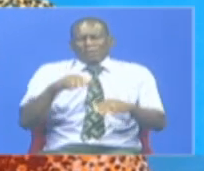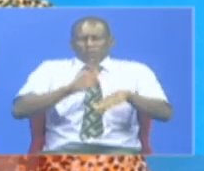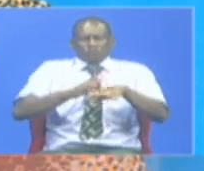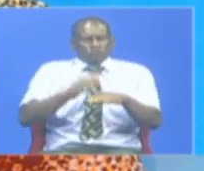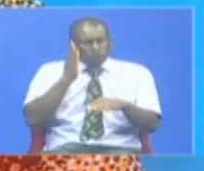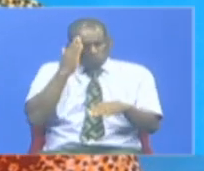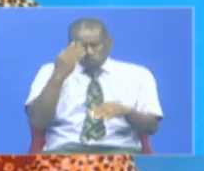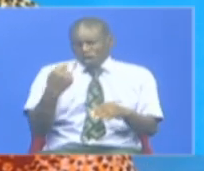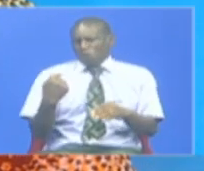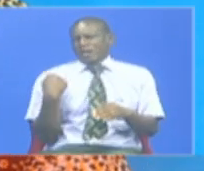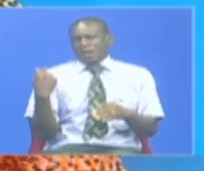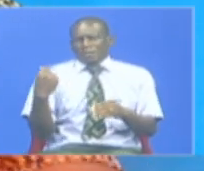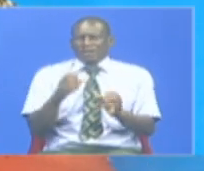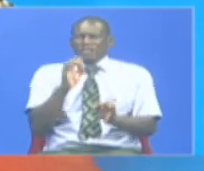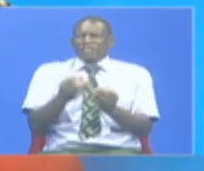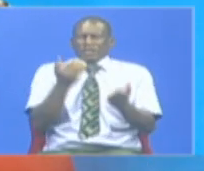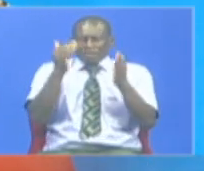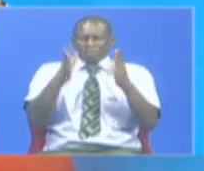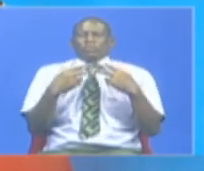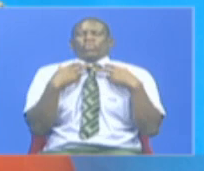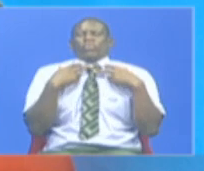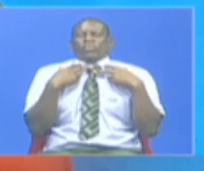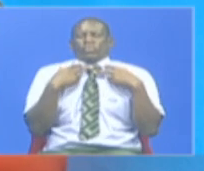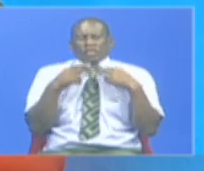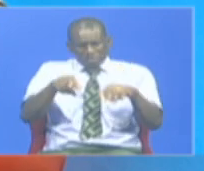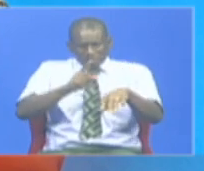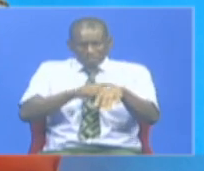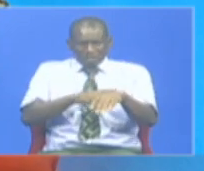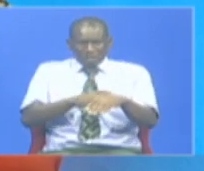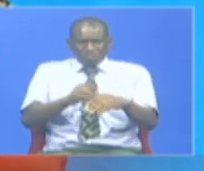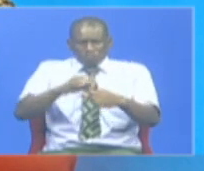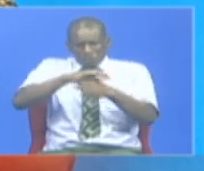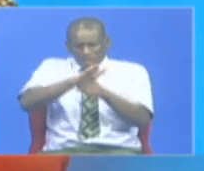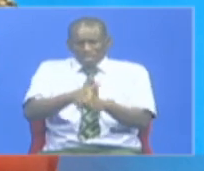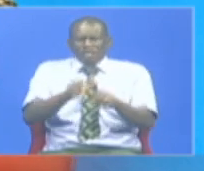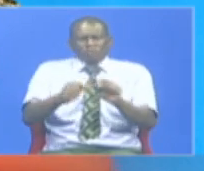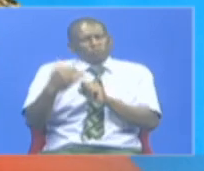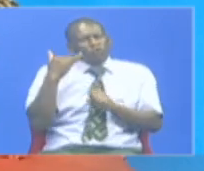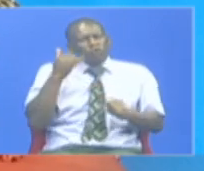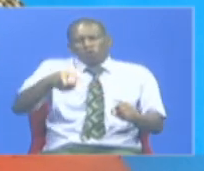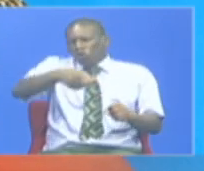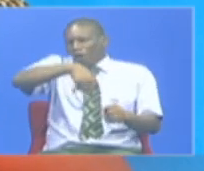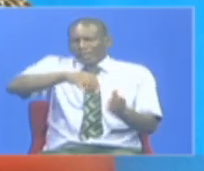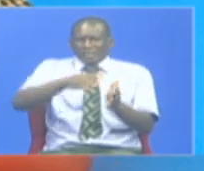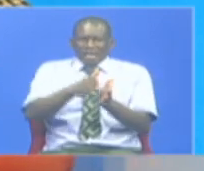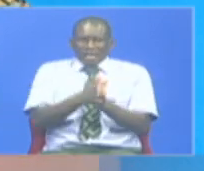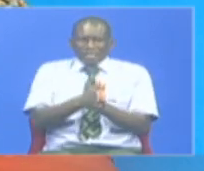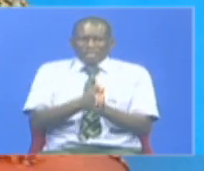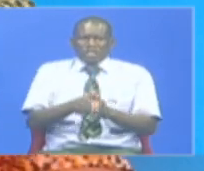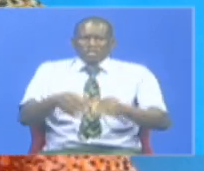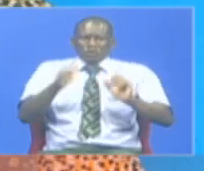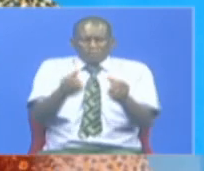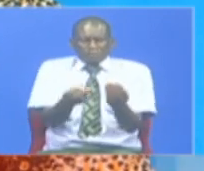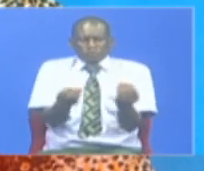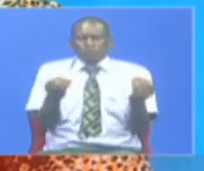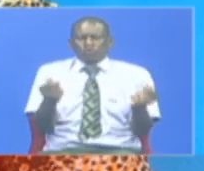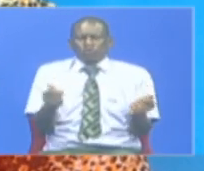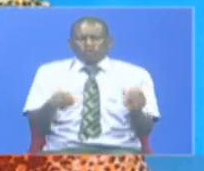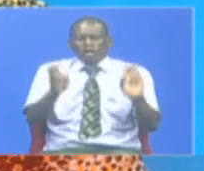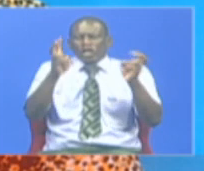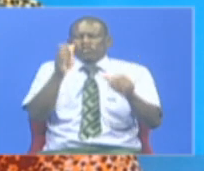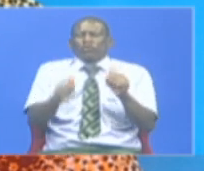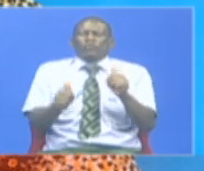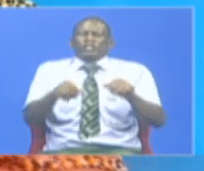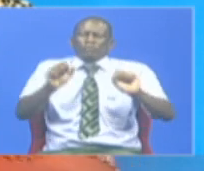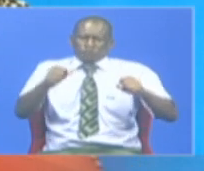our hotline so that if anyone is stuck at this particular time, they can be able to call us and we are able to sort out the issue that they